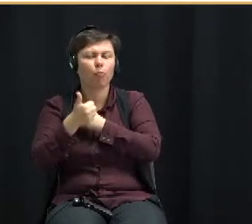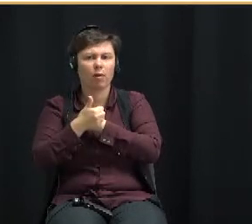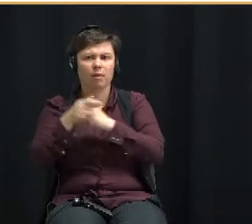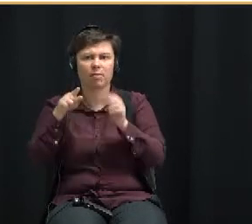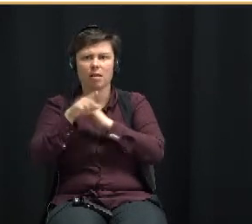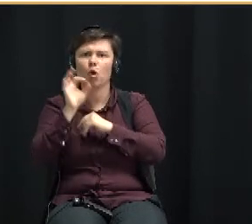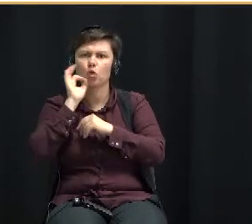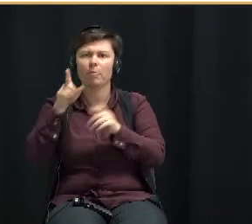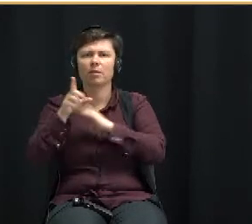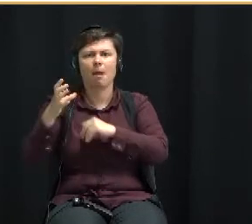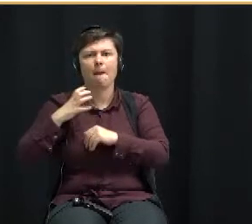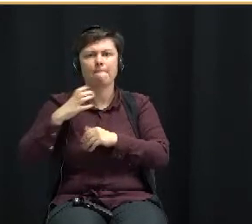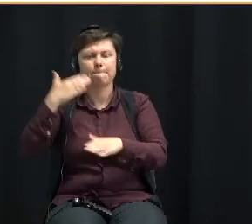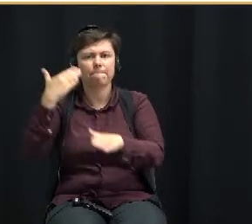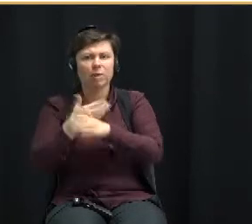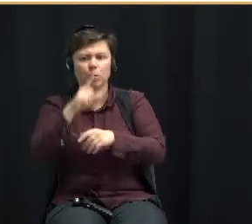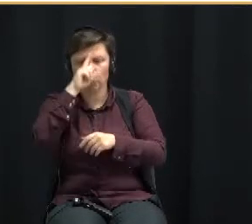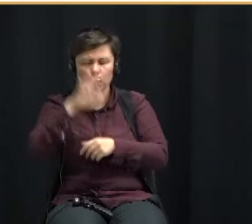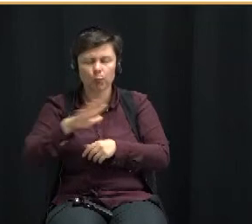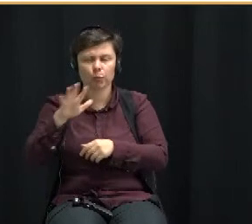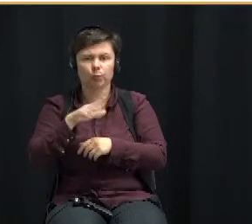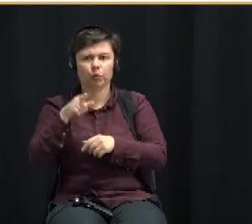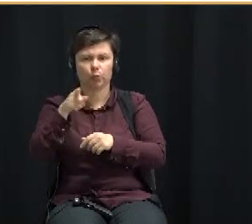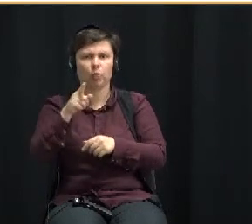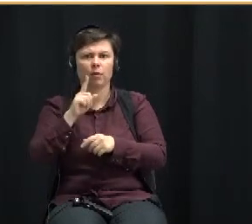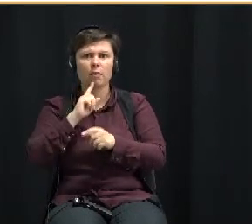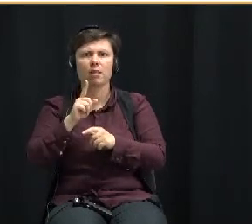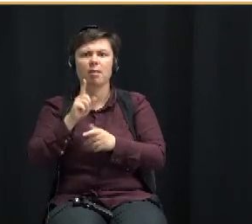the same time. So it's a win-win-win.